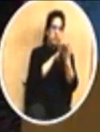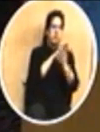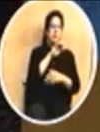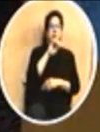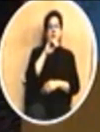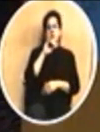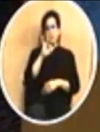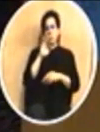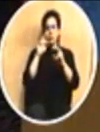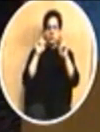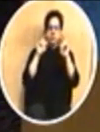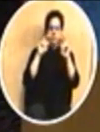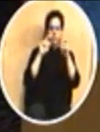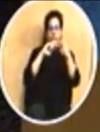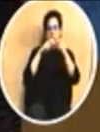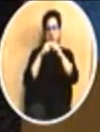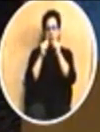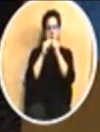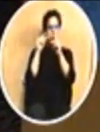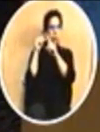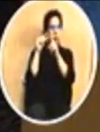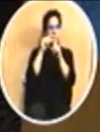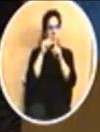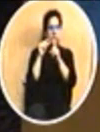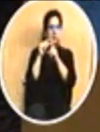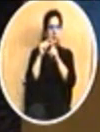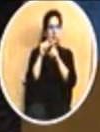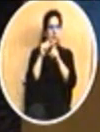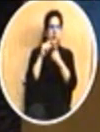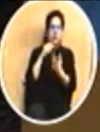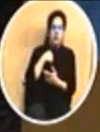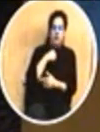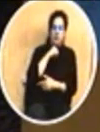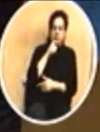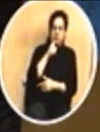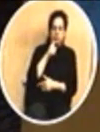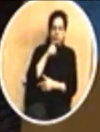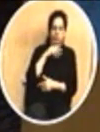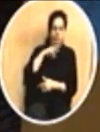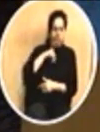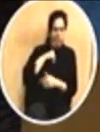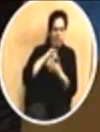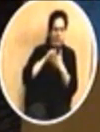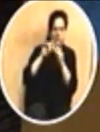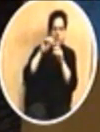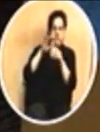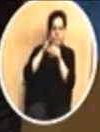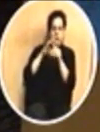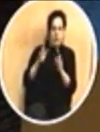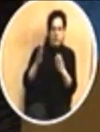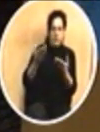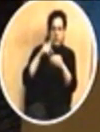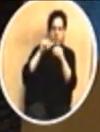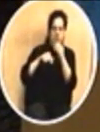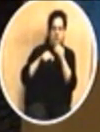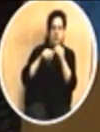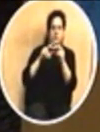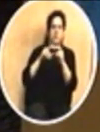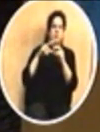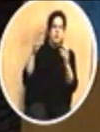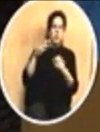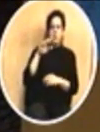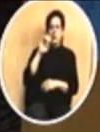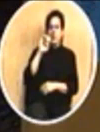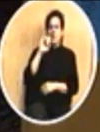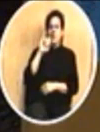an issue with the wording, because I don't buy that the voters of El Paso are so inept as to